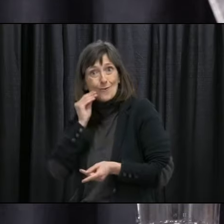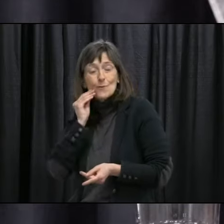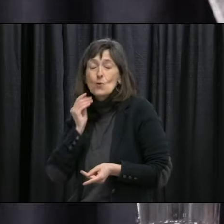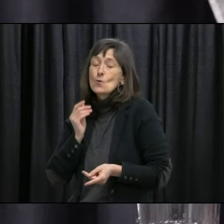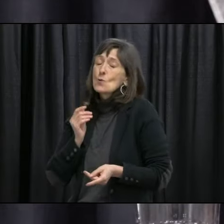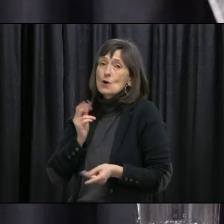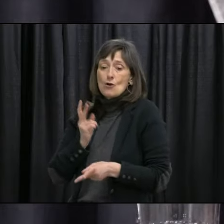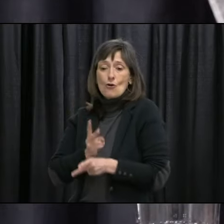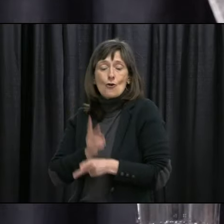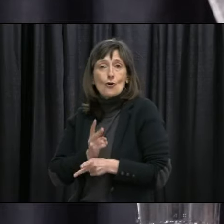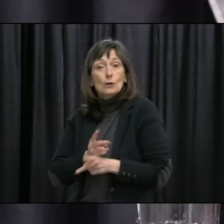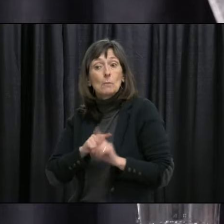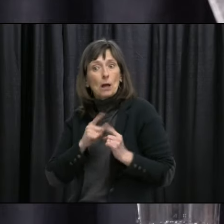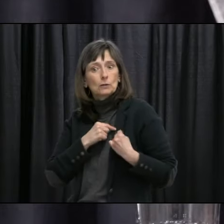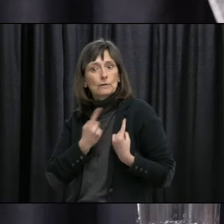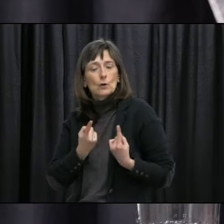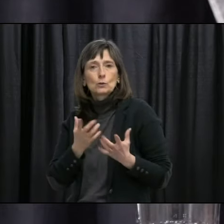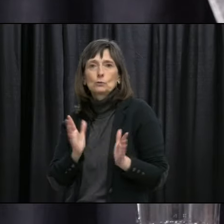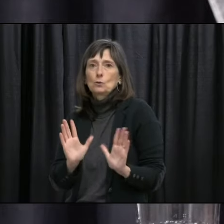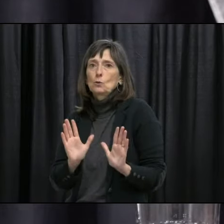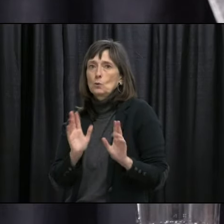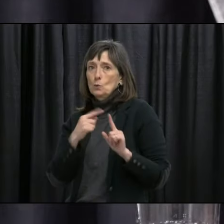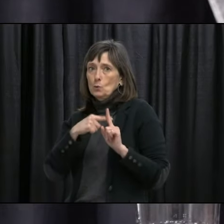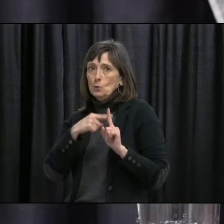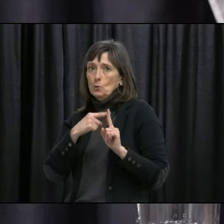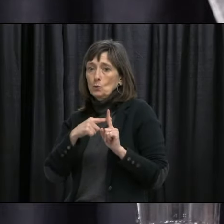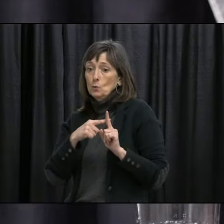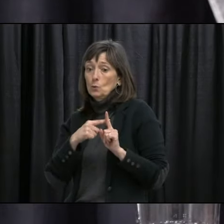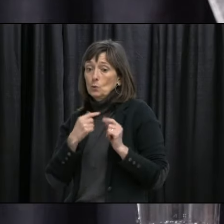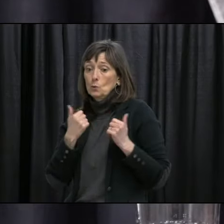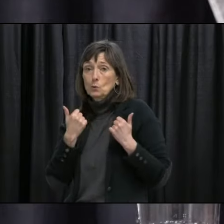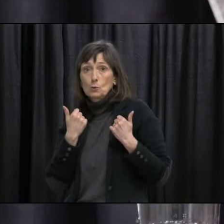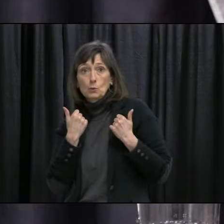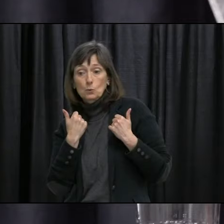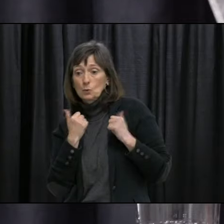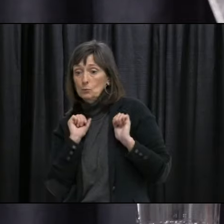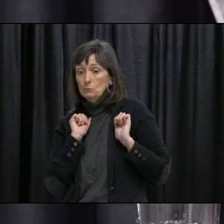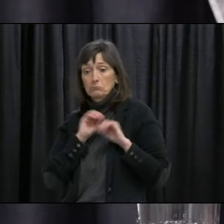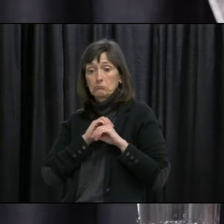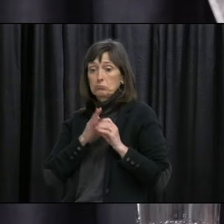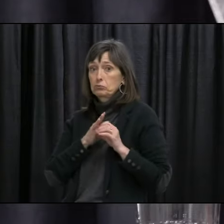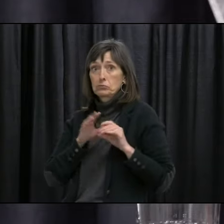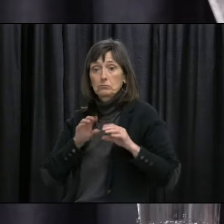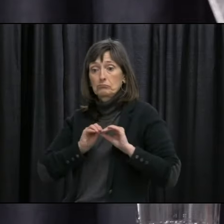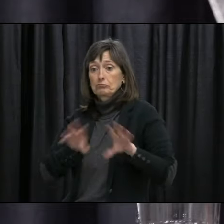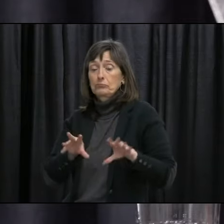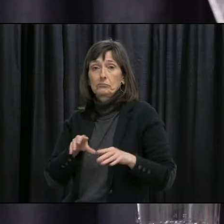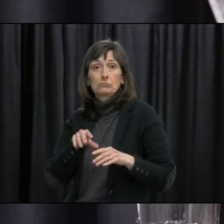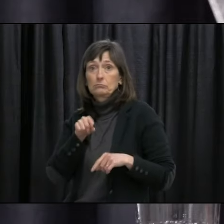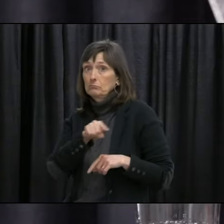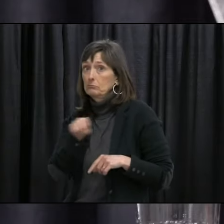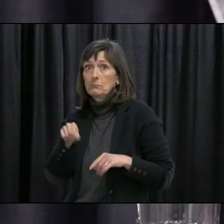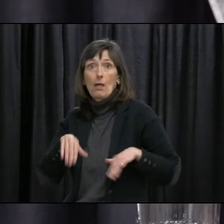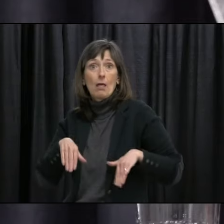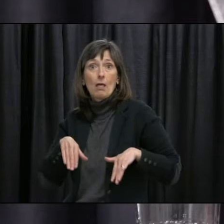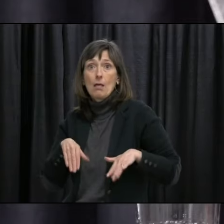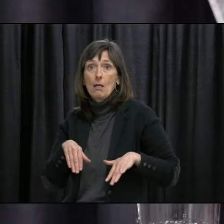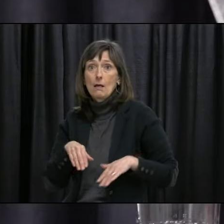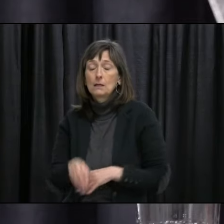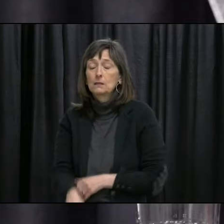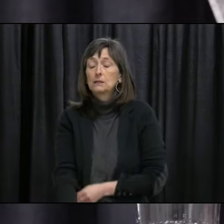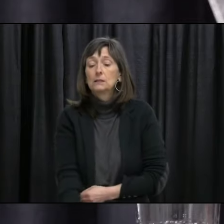have really done very well so far in keeping the virus out and under control. Draw to your attention that whilst it